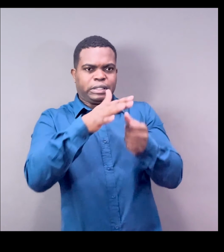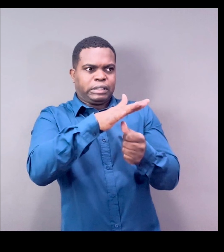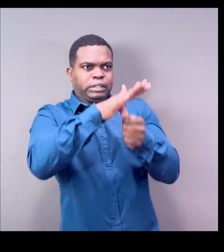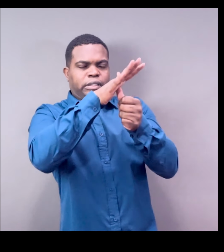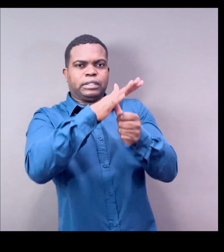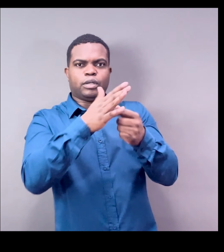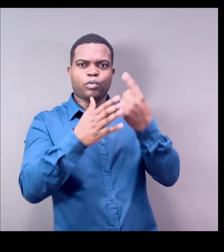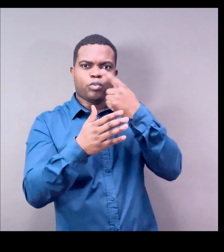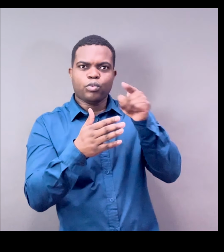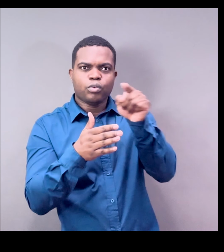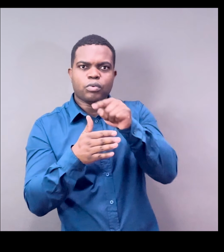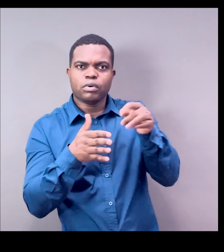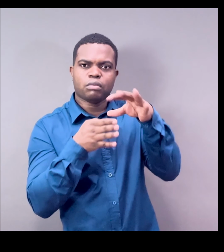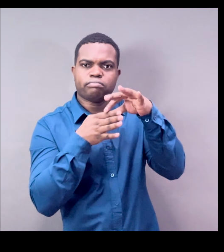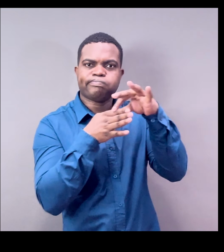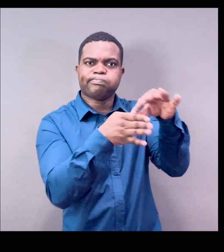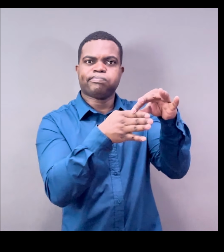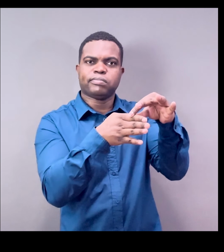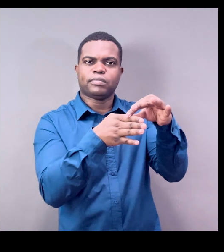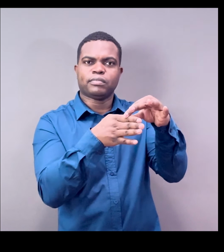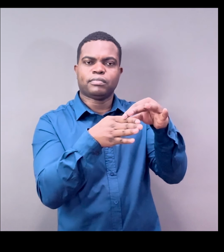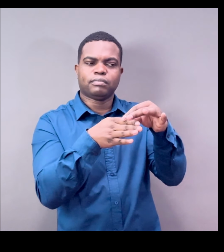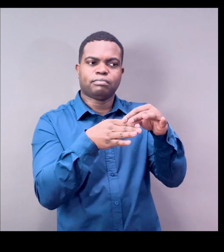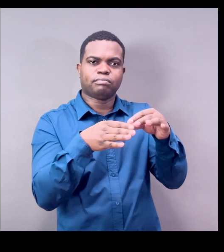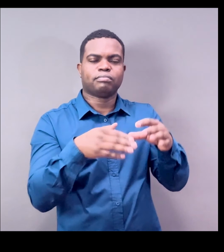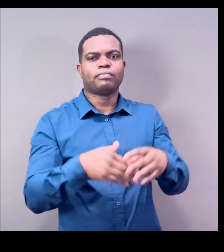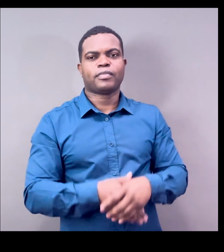Coalition is just like when